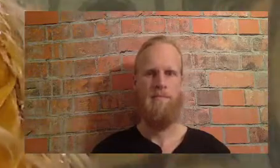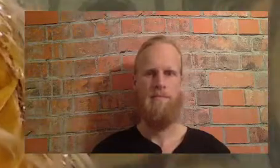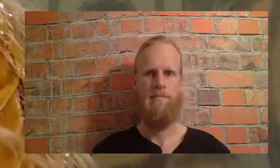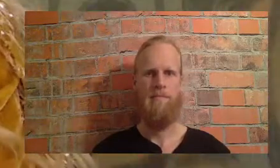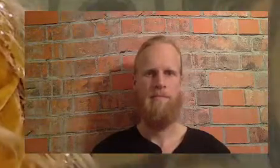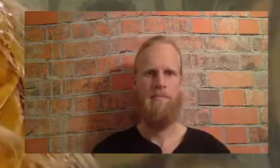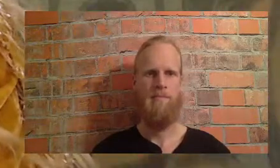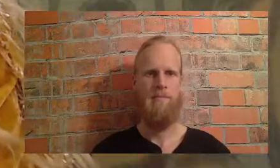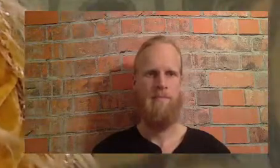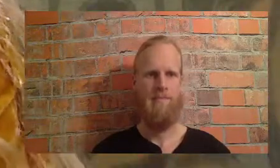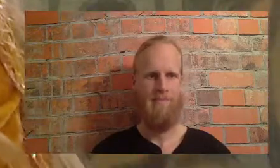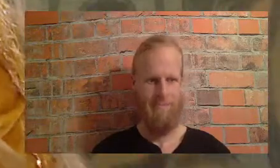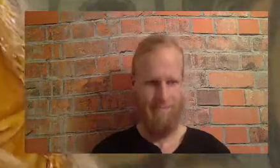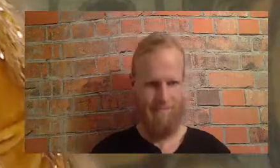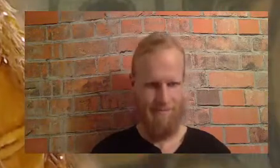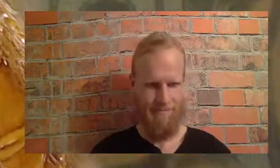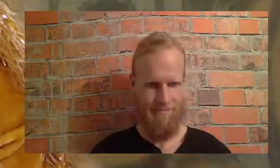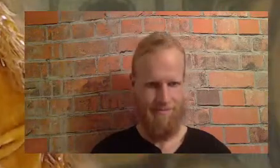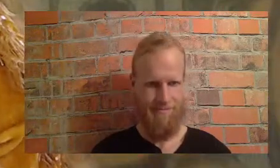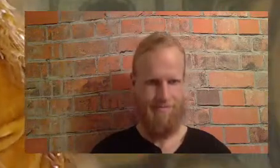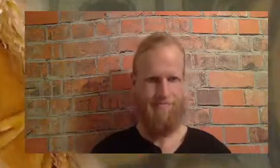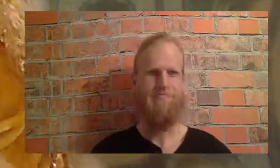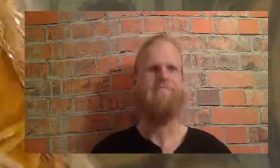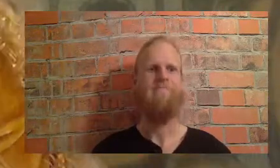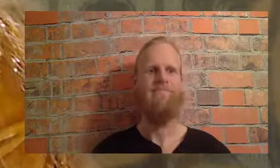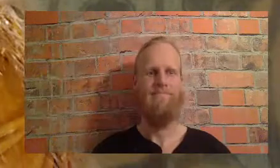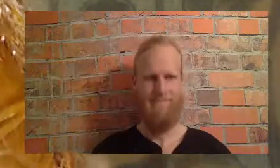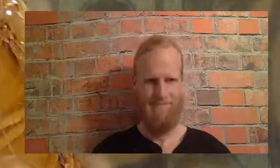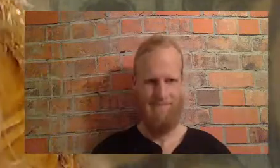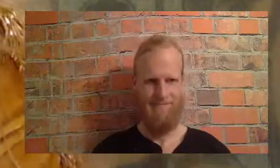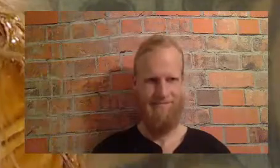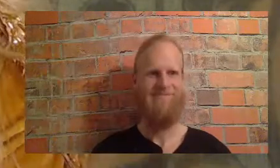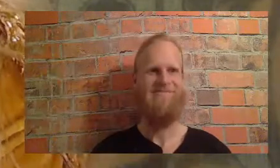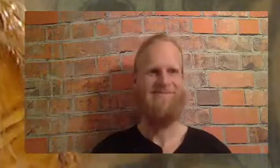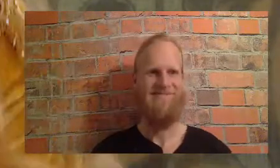I love you. I'm here. We're going to do this